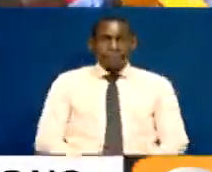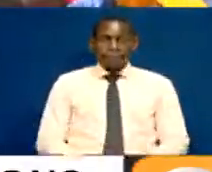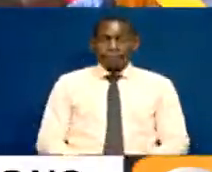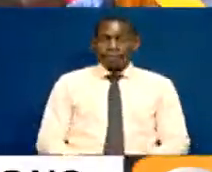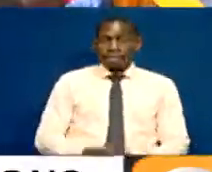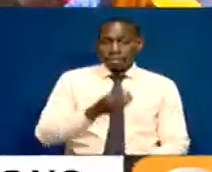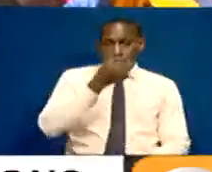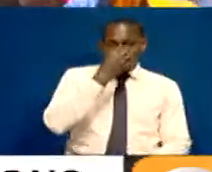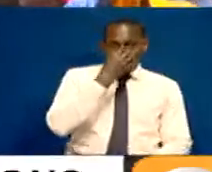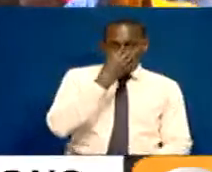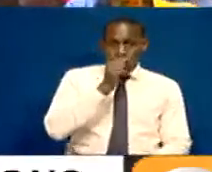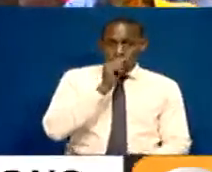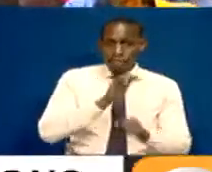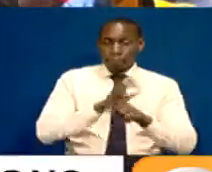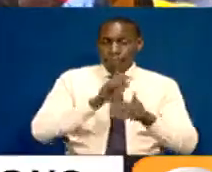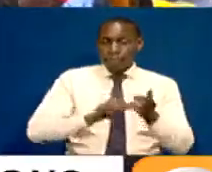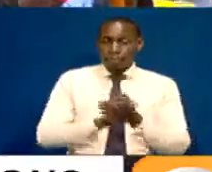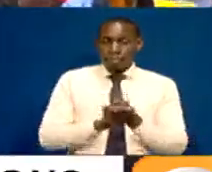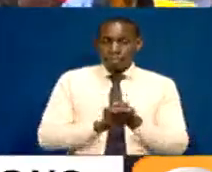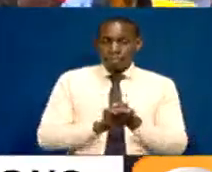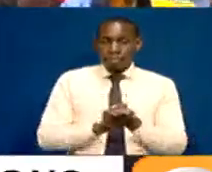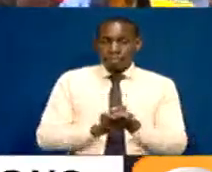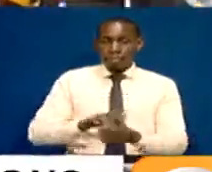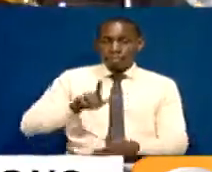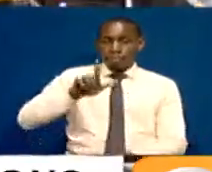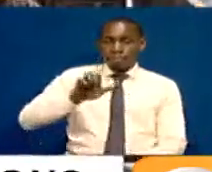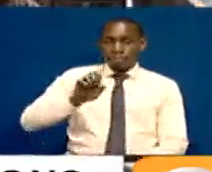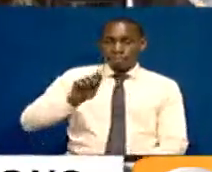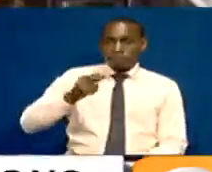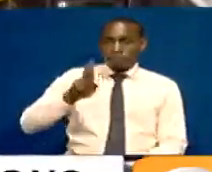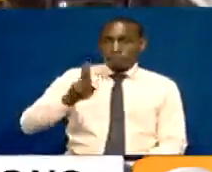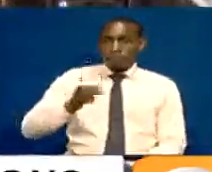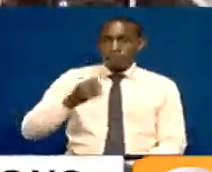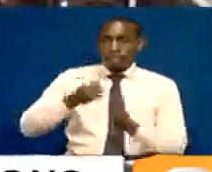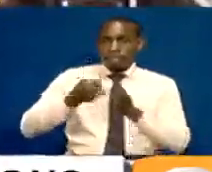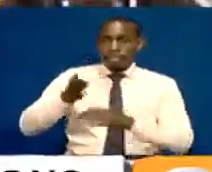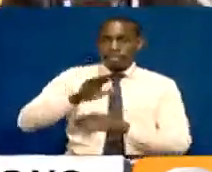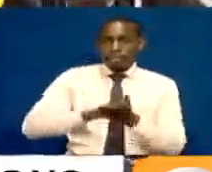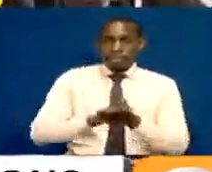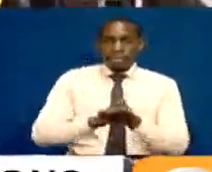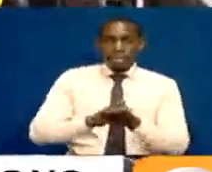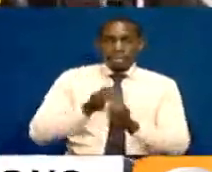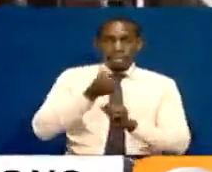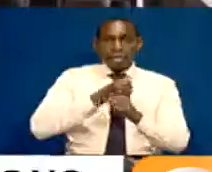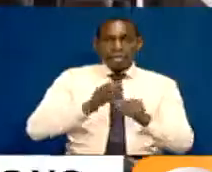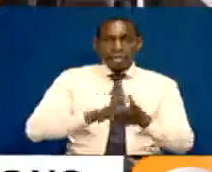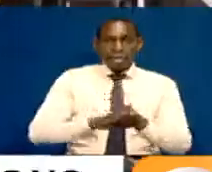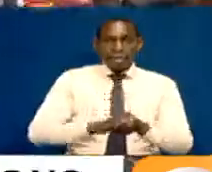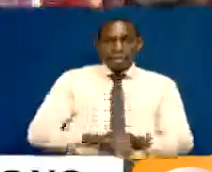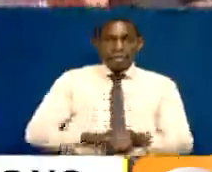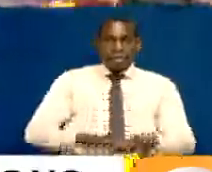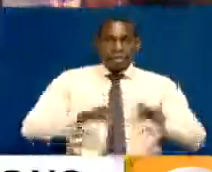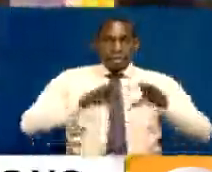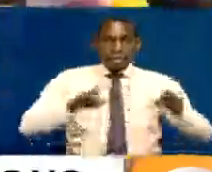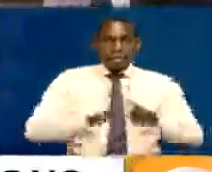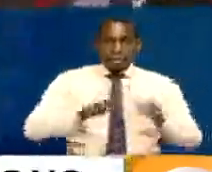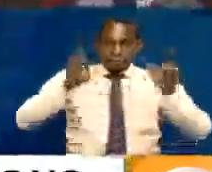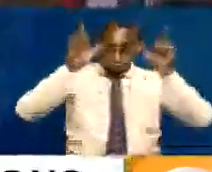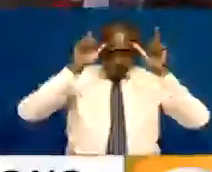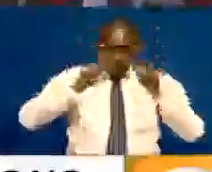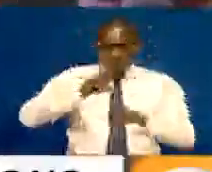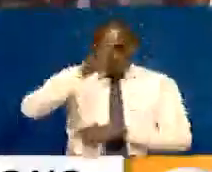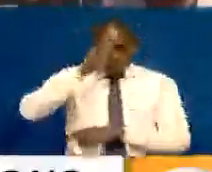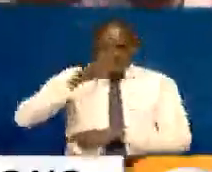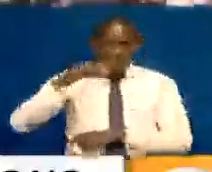deputy president pledged to revive the leather industry to create a market for cow, sheep and goat skin as pledged in the